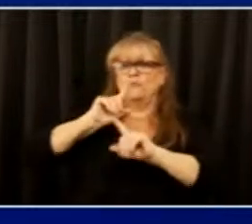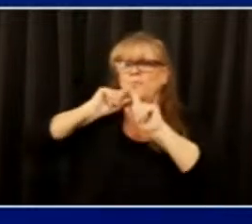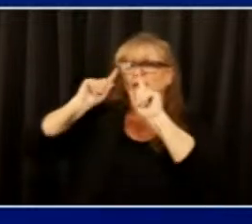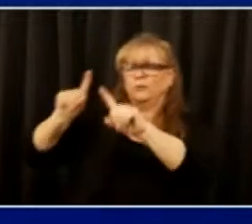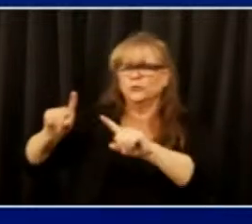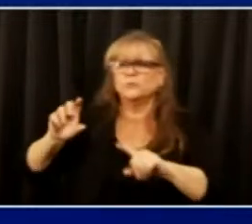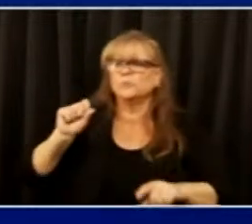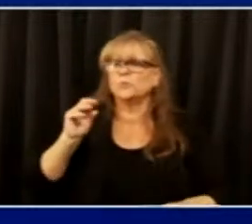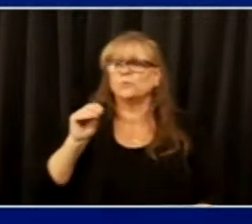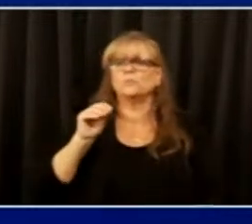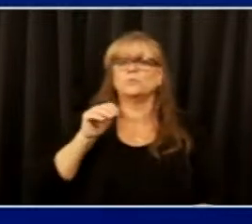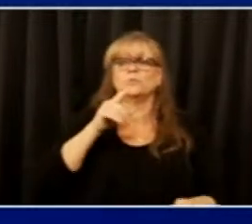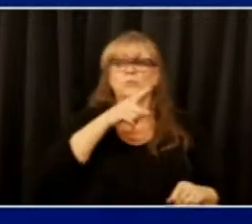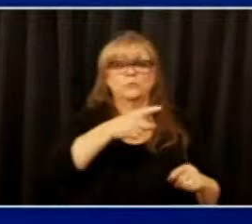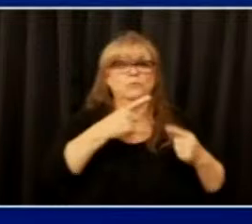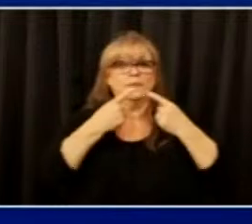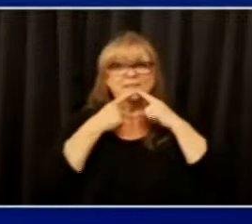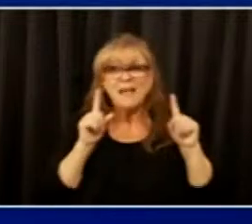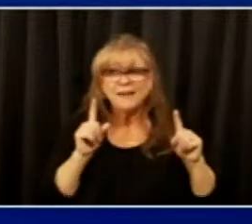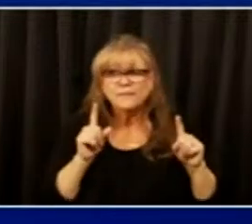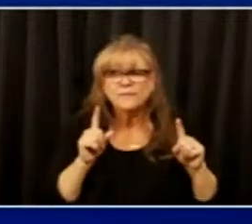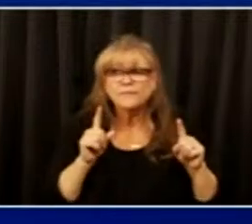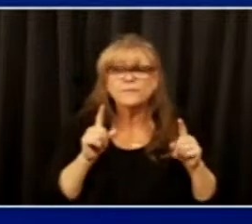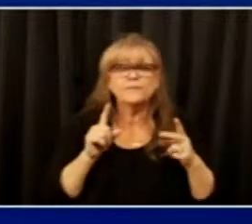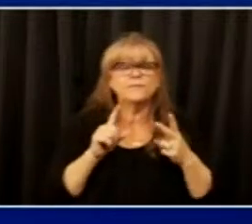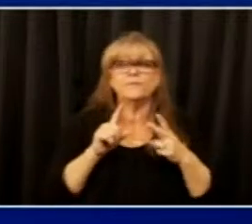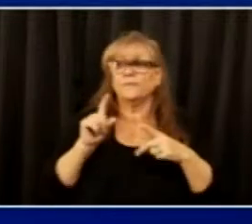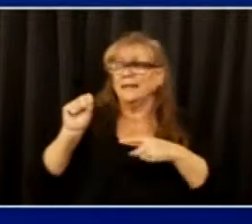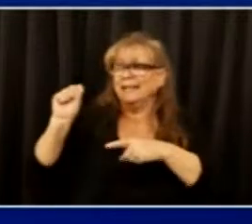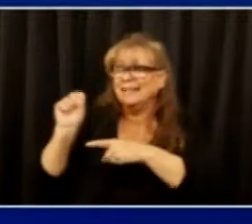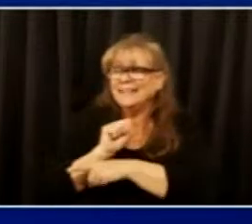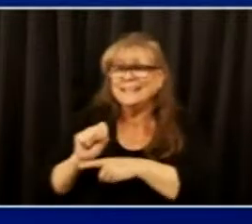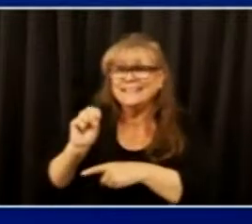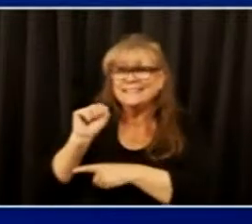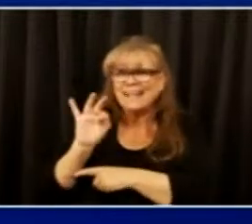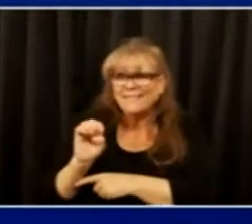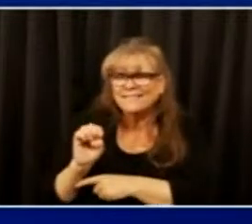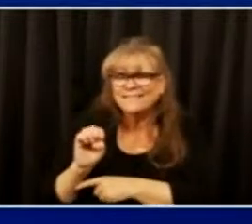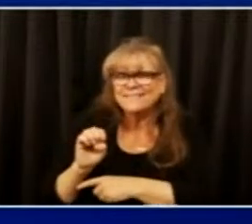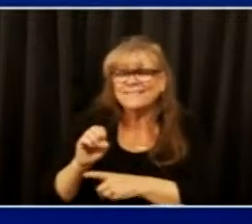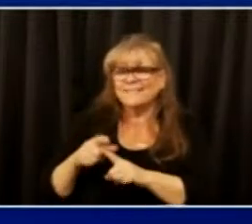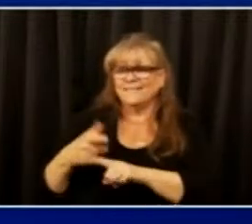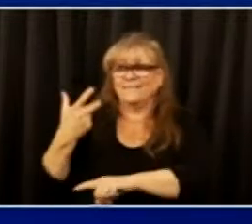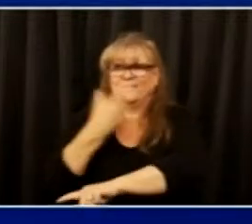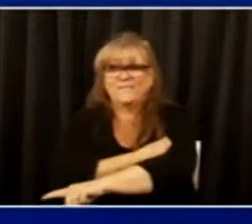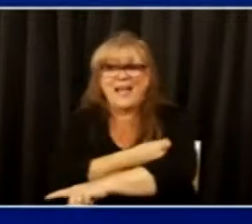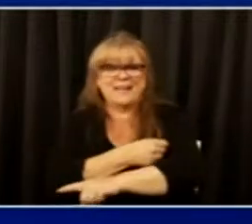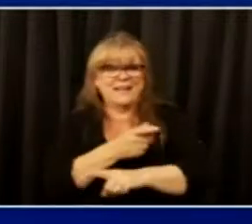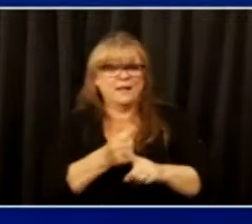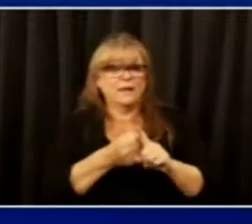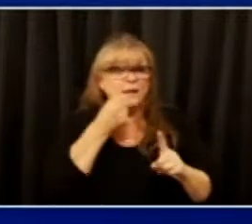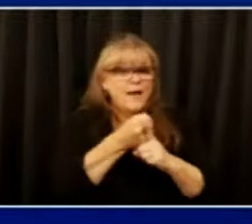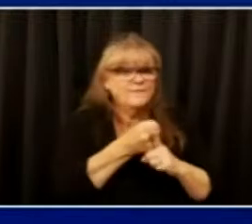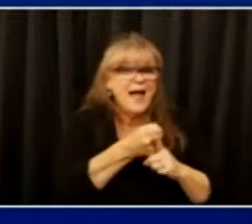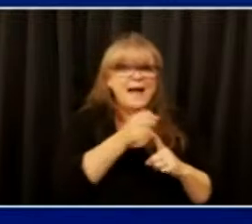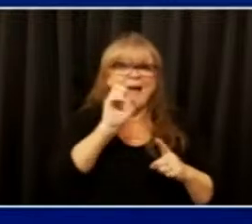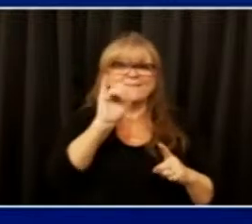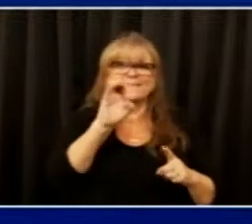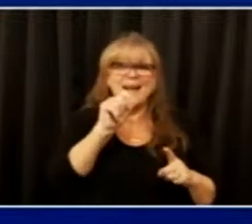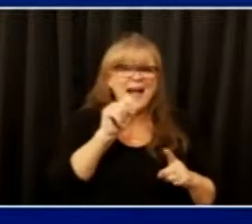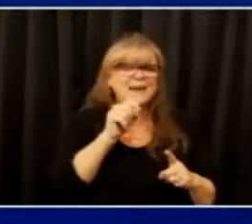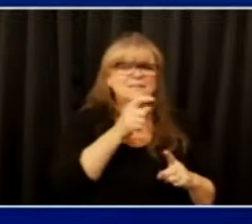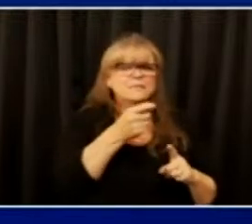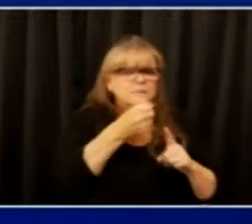serious safety concerns. There were only mild effects after receiving the vaccine, and those were commonly things like headache,